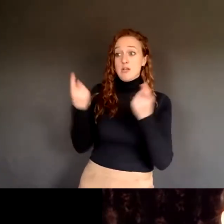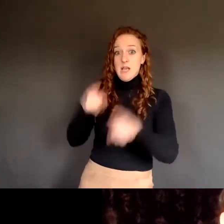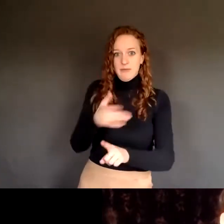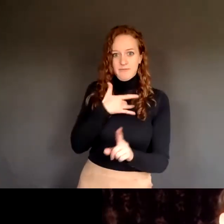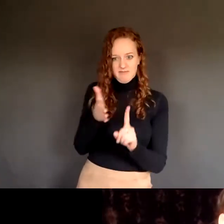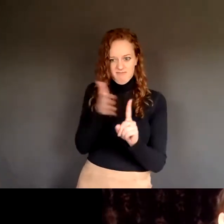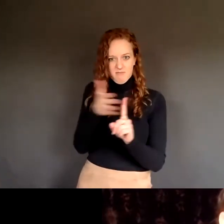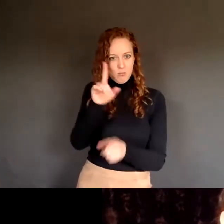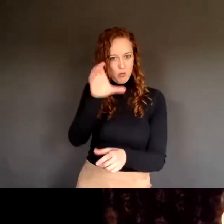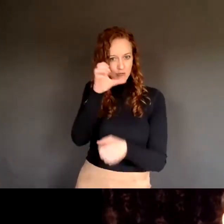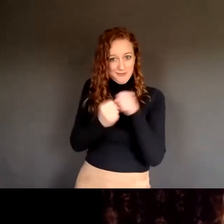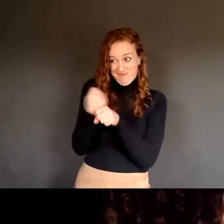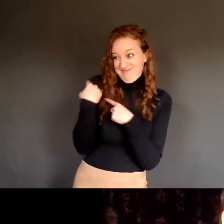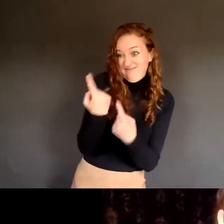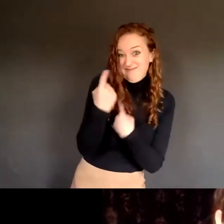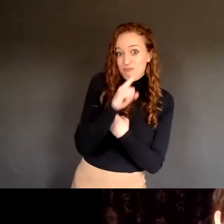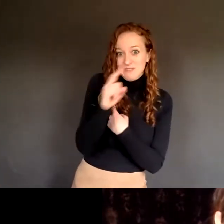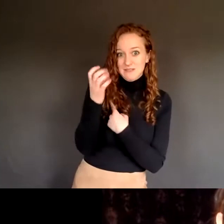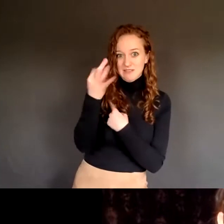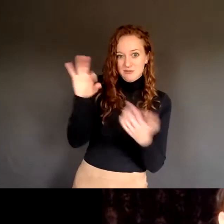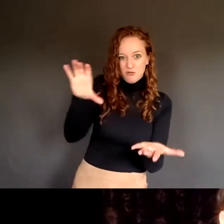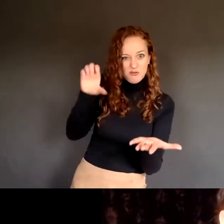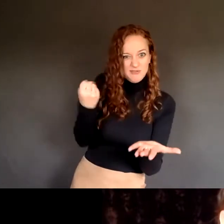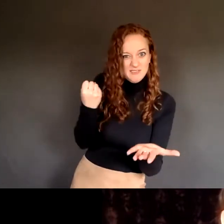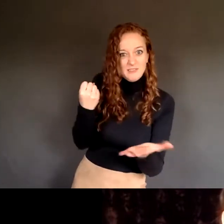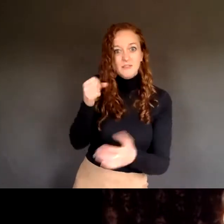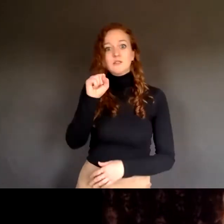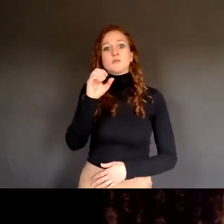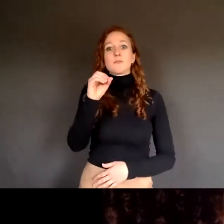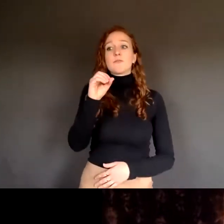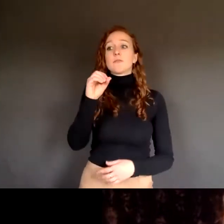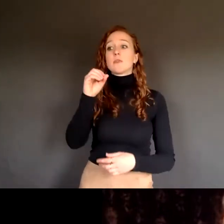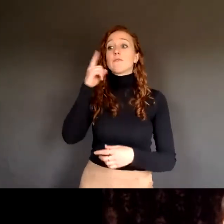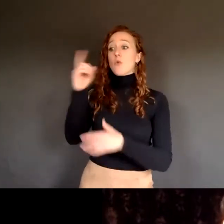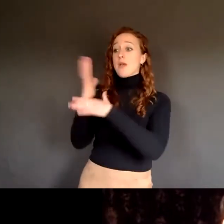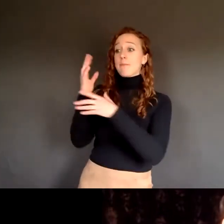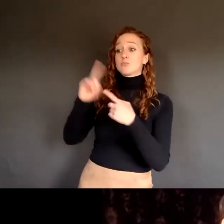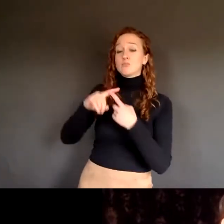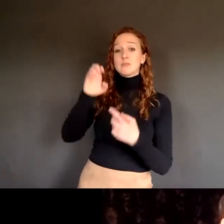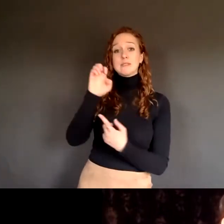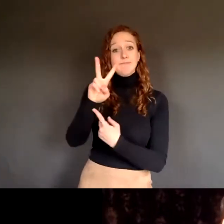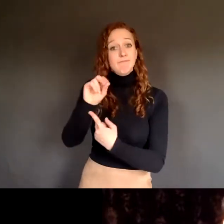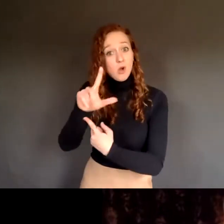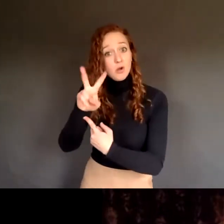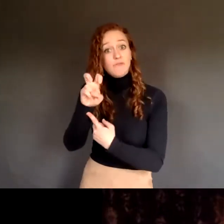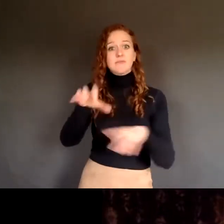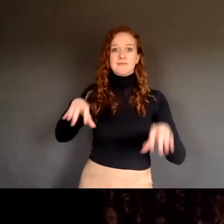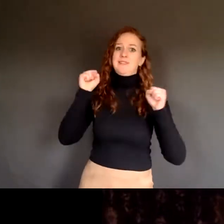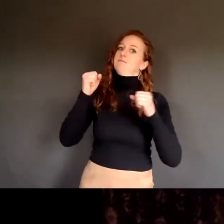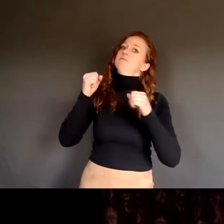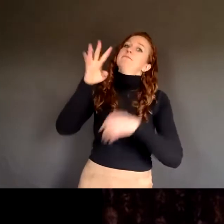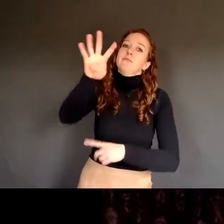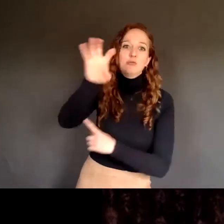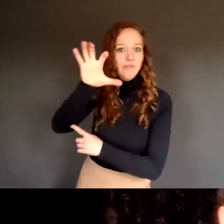the space of, within what's going on with climate change, within that context, we actually don't have a long enough period of time where we've